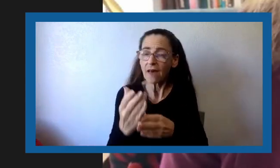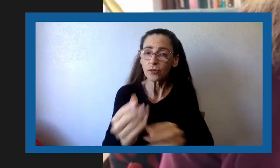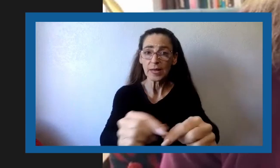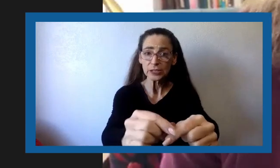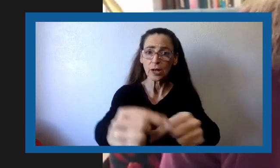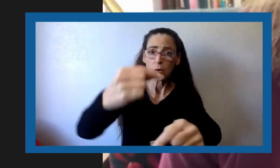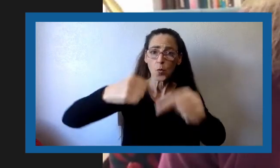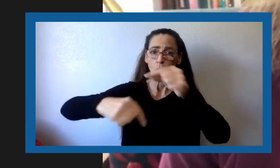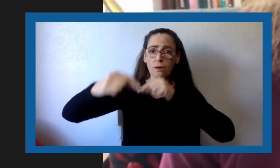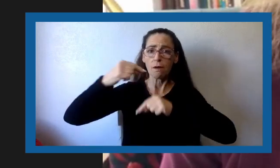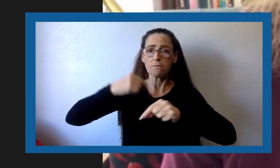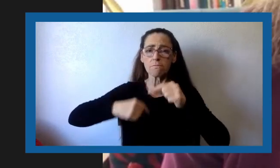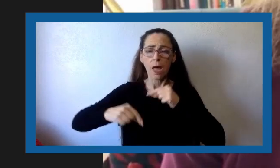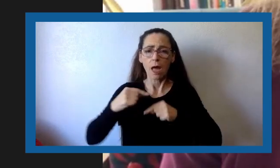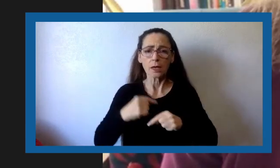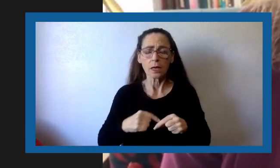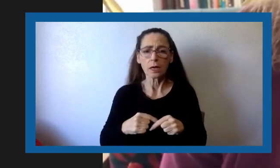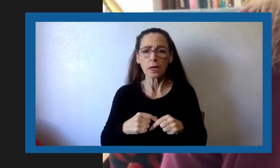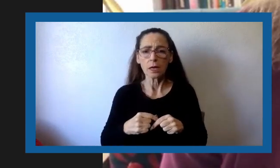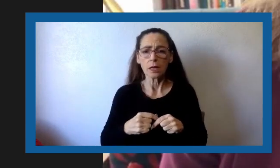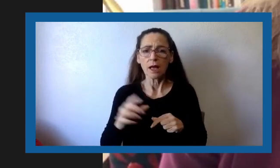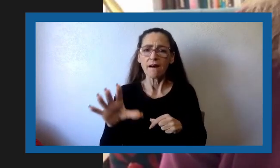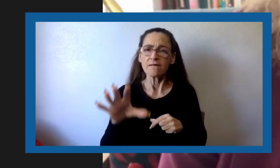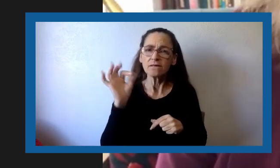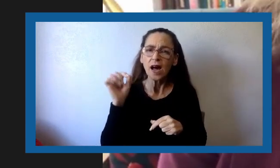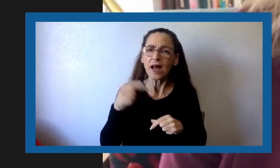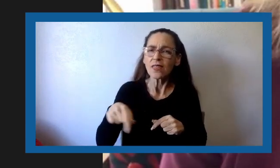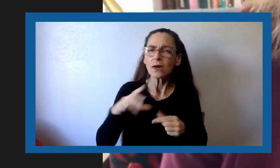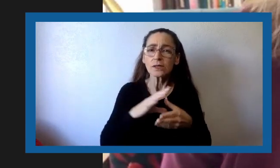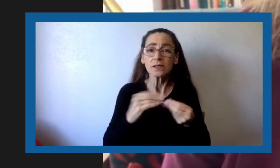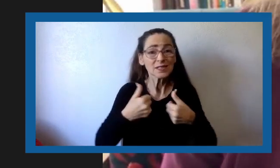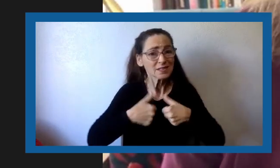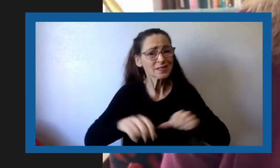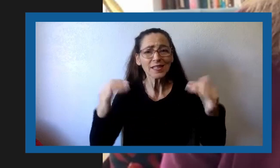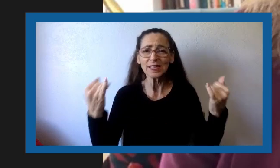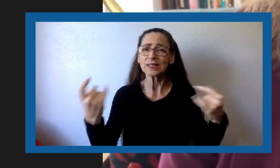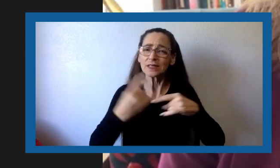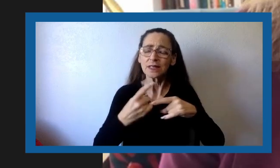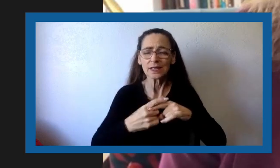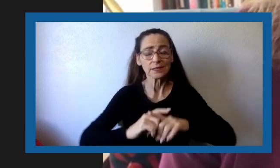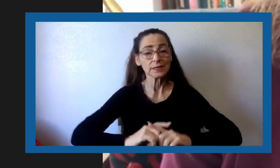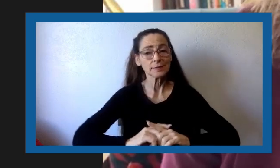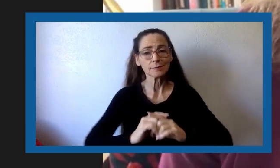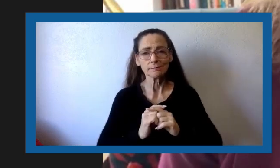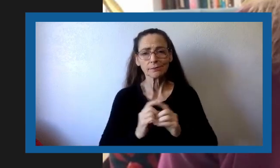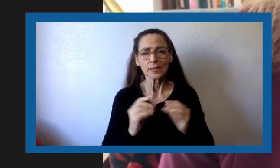to put that information together and find these stories. And we still do that today, but it was a much more